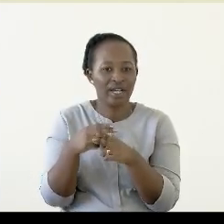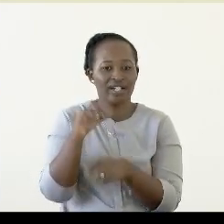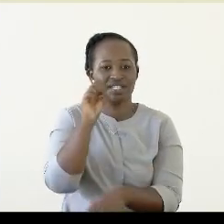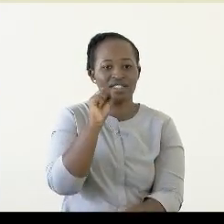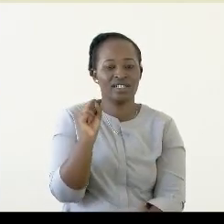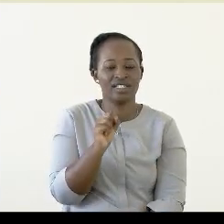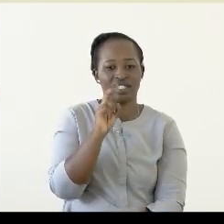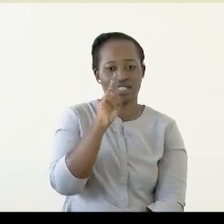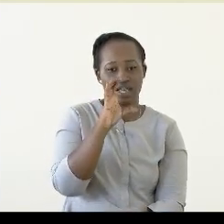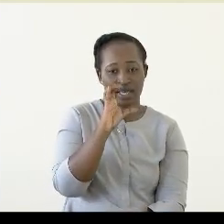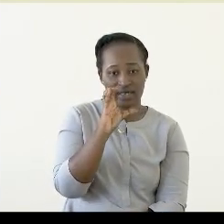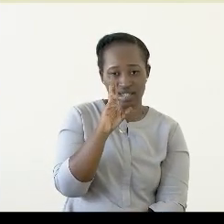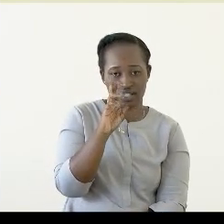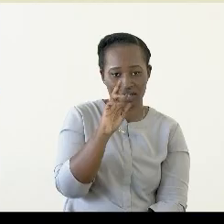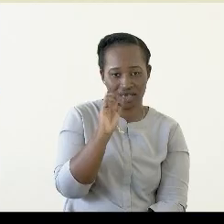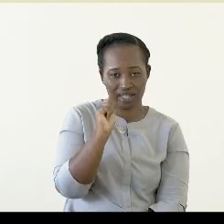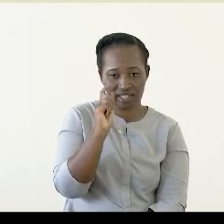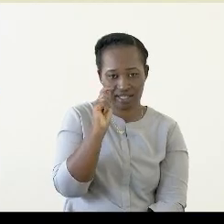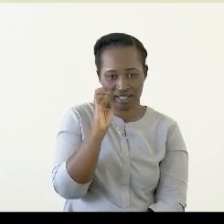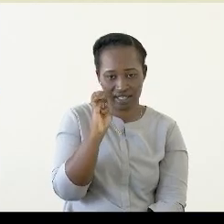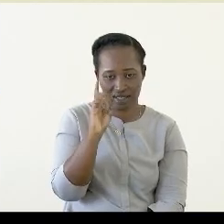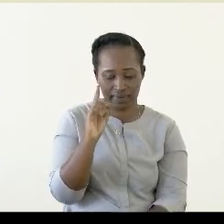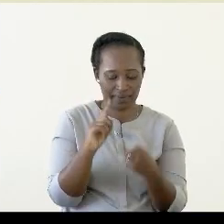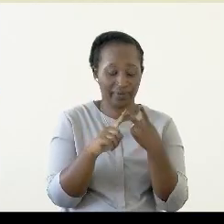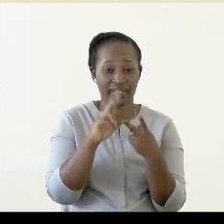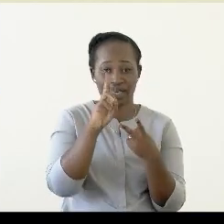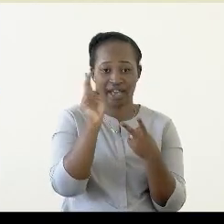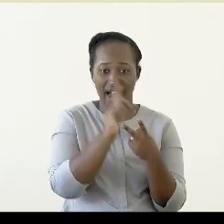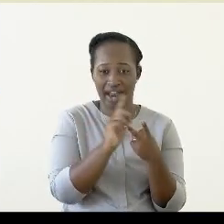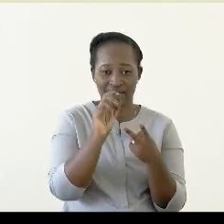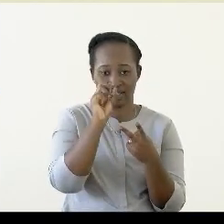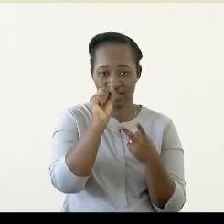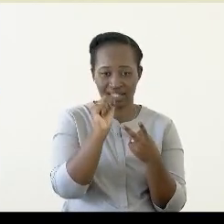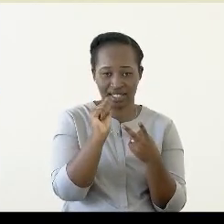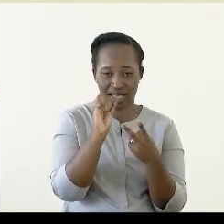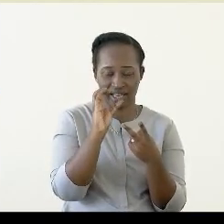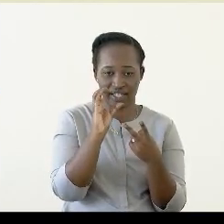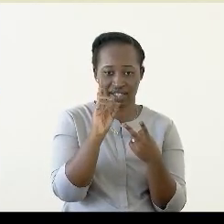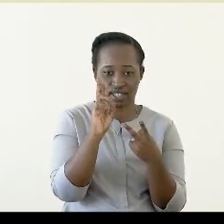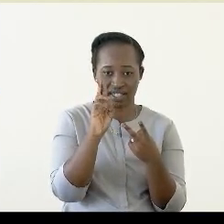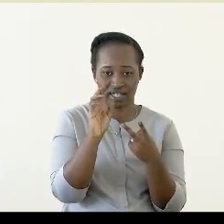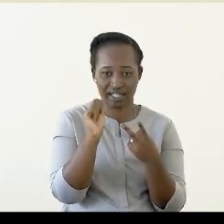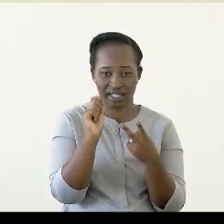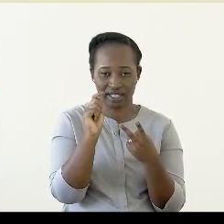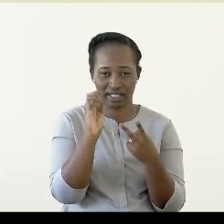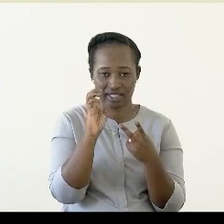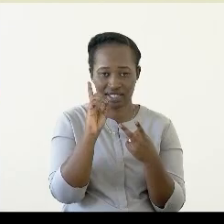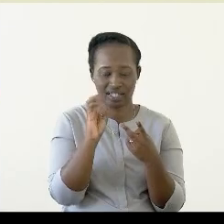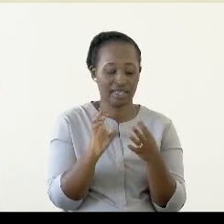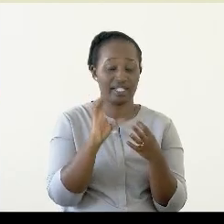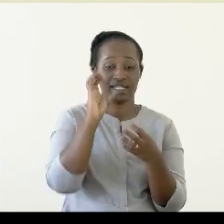saturated. That is A, B, unsaturated, C, supersaturated, and D, none of these.